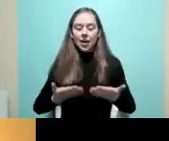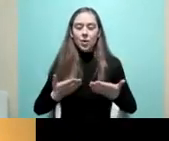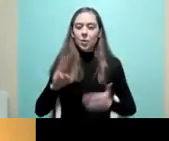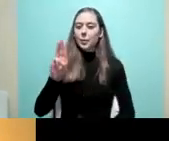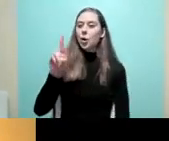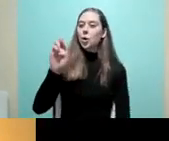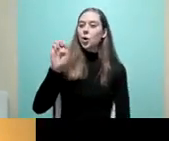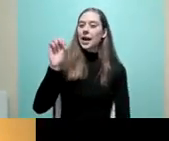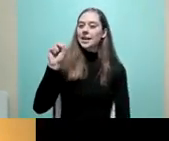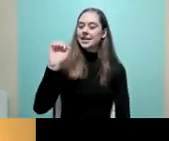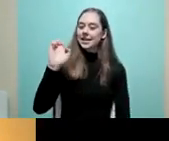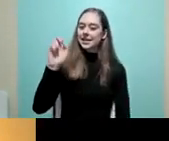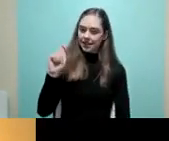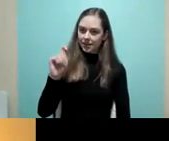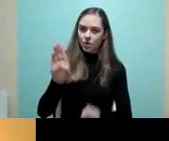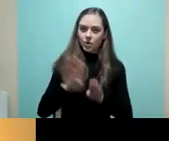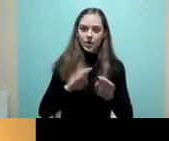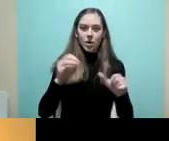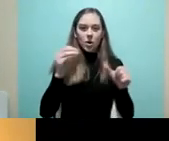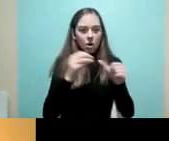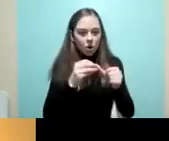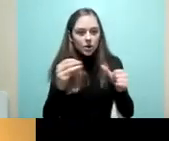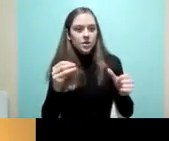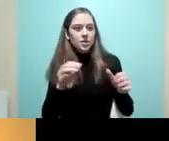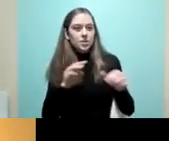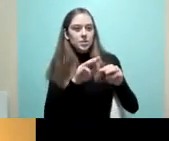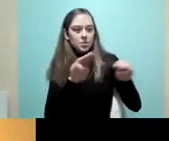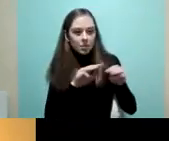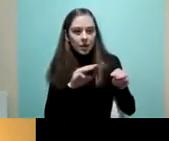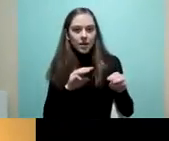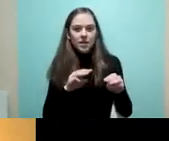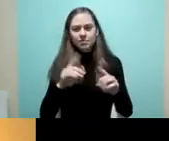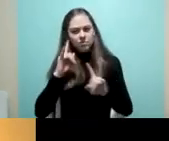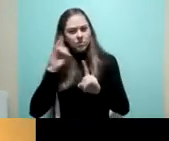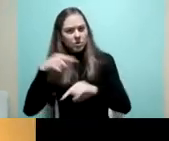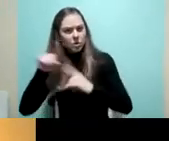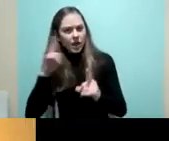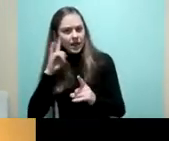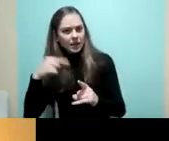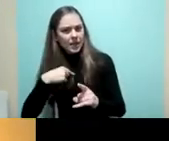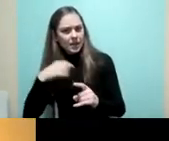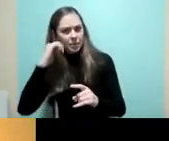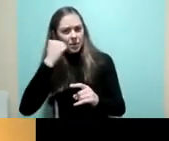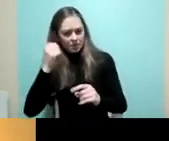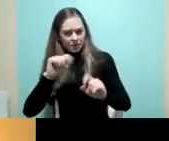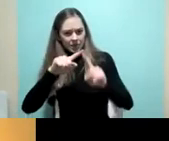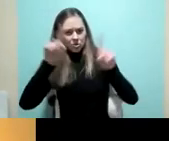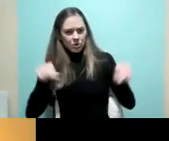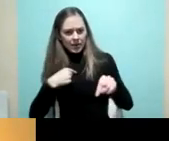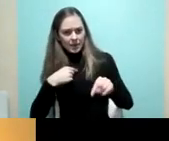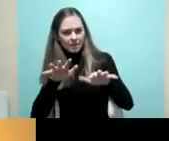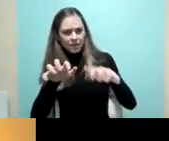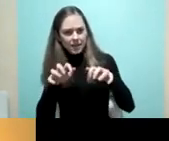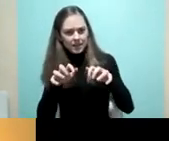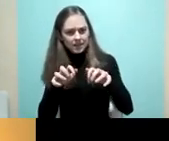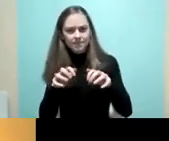with your work. I'm sorry, are you hearing me? Because I know I'm freezing on my screen. Yeah, we are, Eric. You're good. Yeah. To